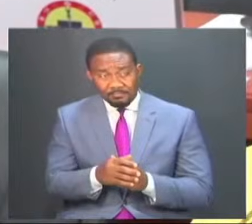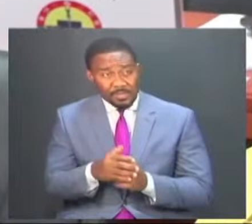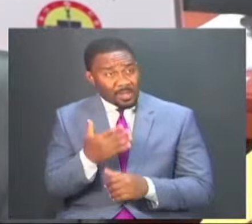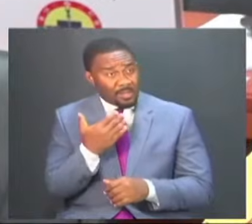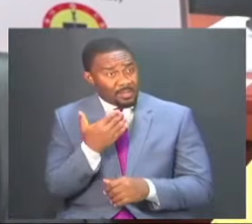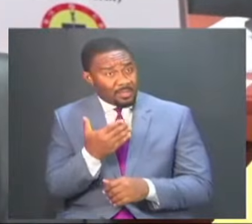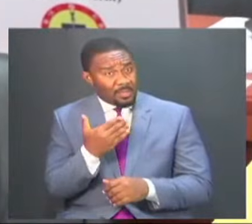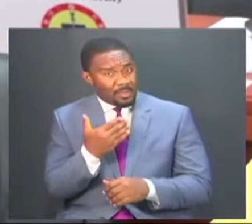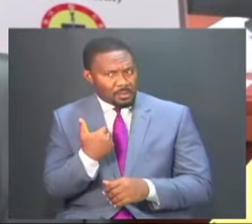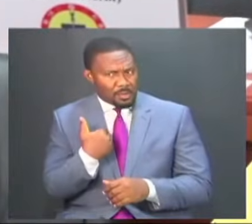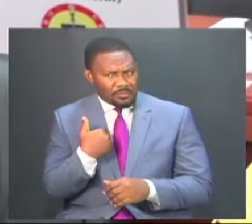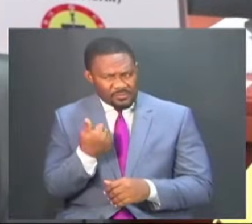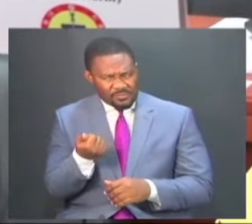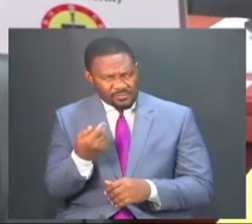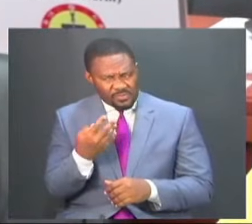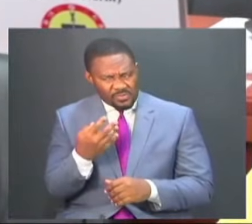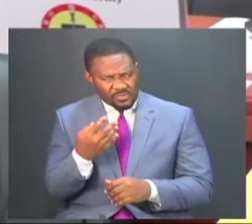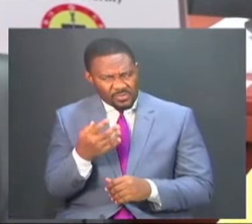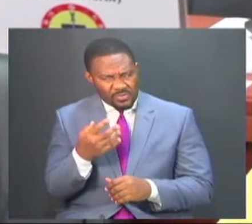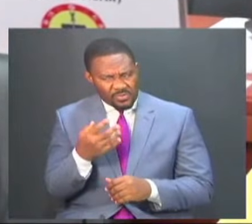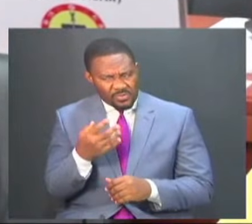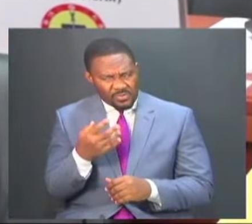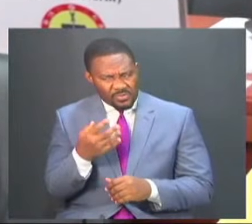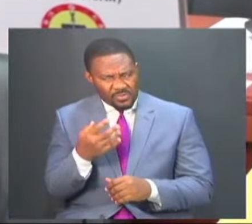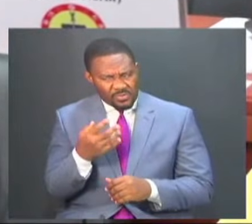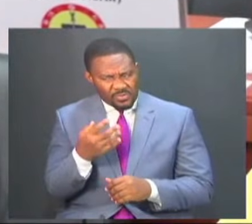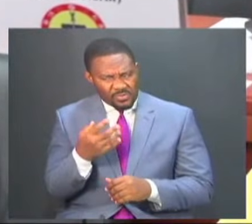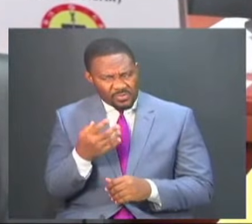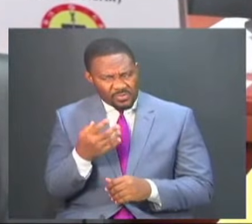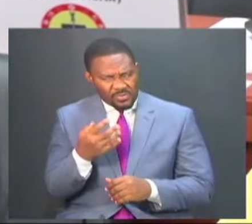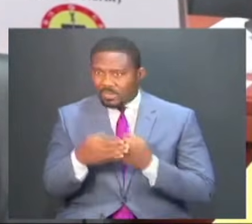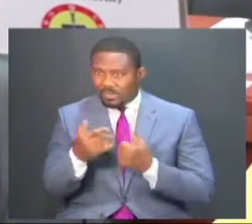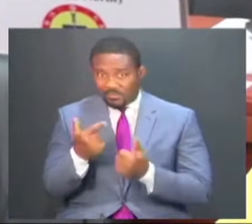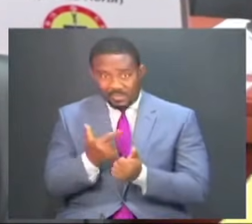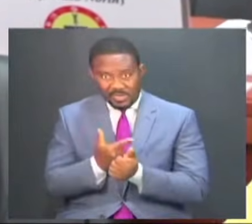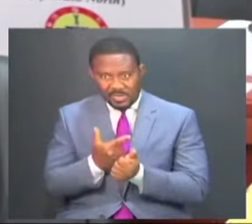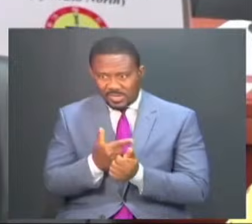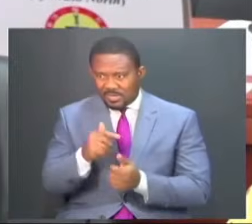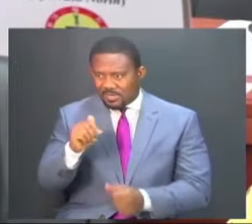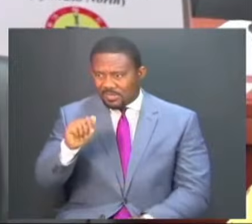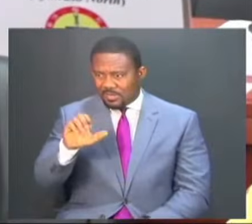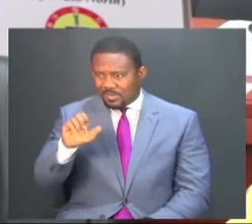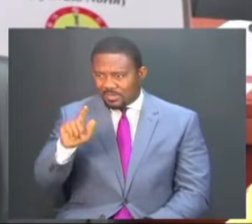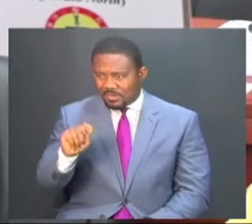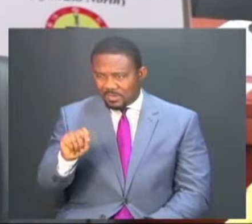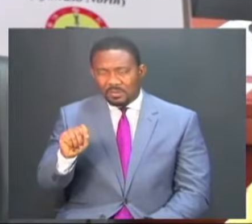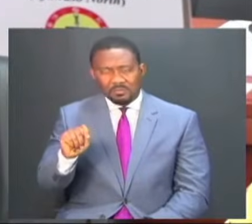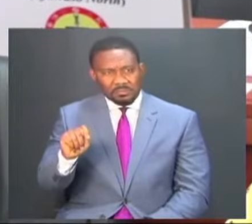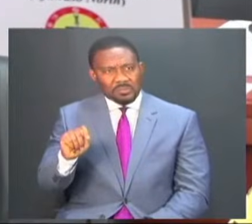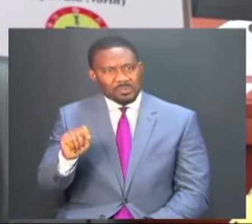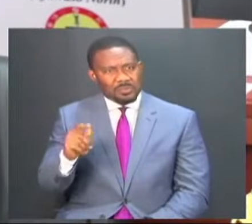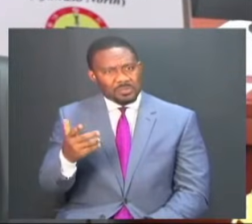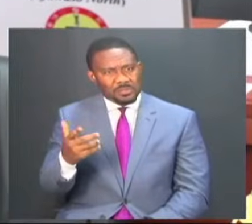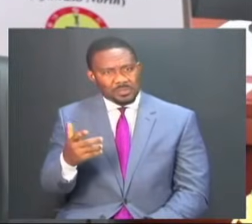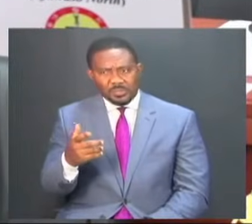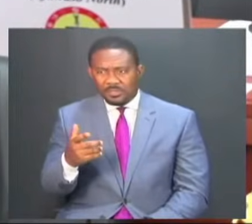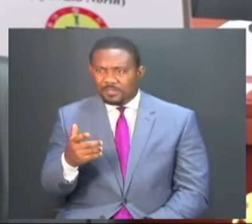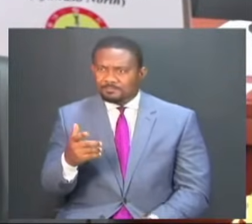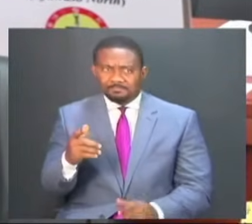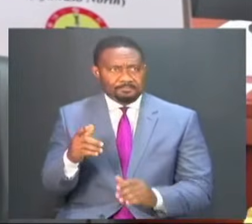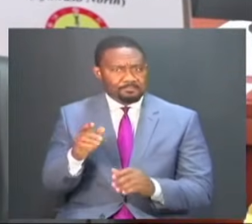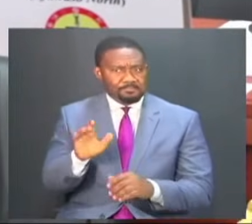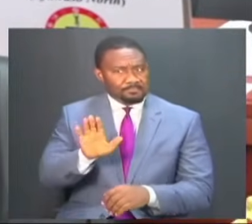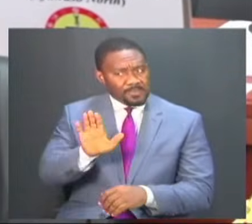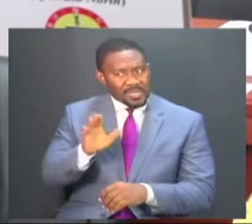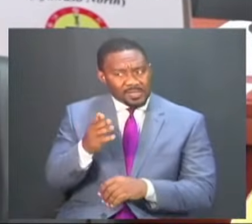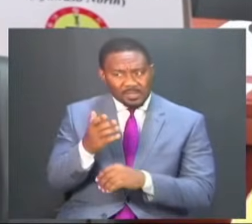we are seeking to do to the Bank of Ghana Act, and it is to strengthen the autonomy, the